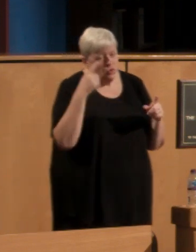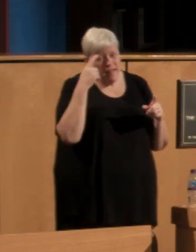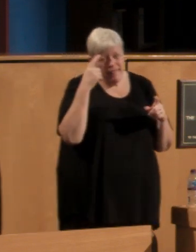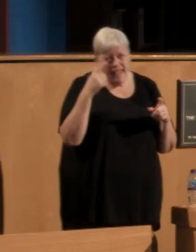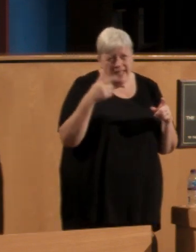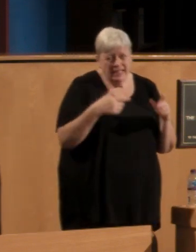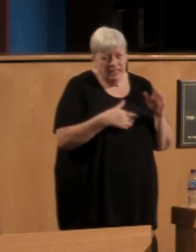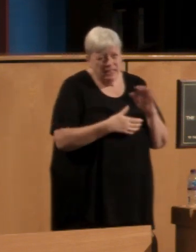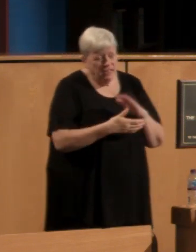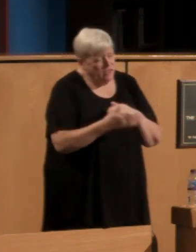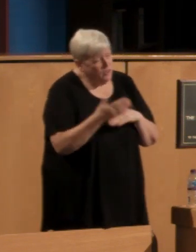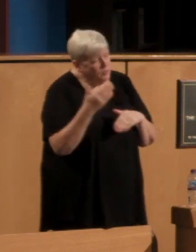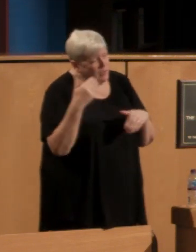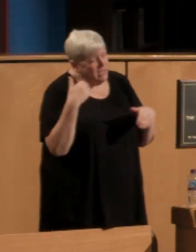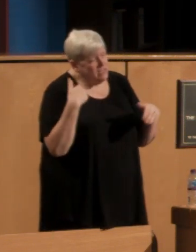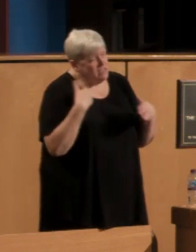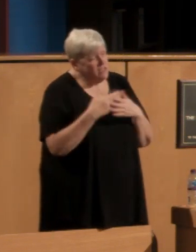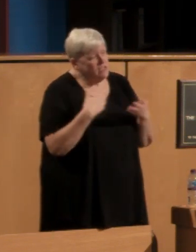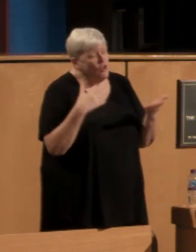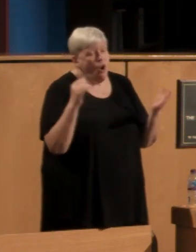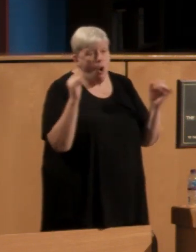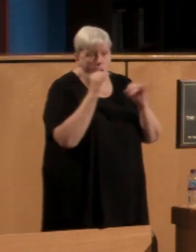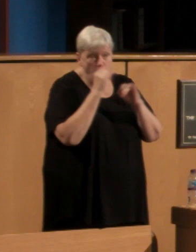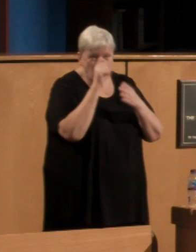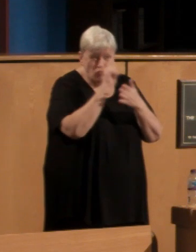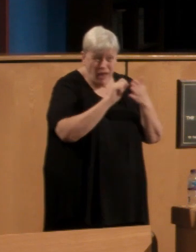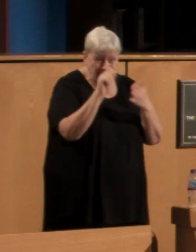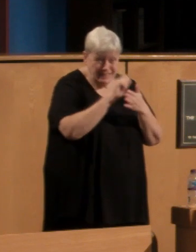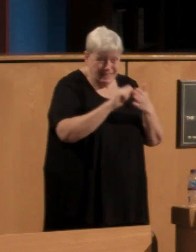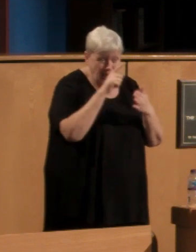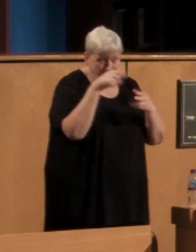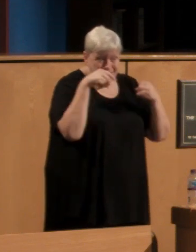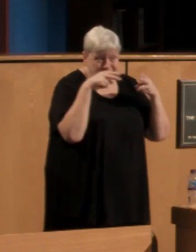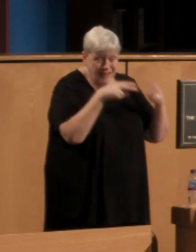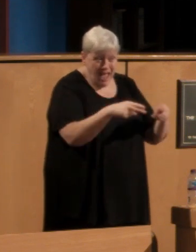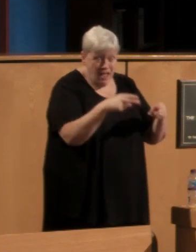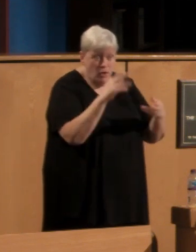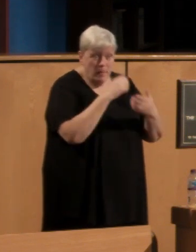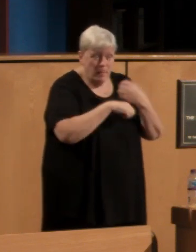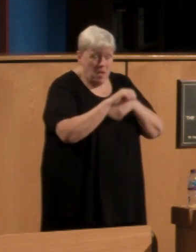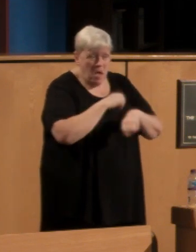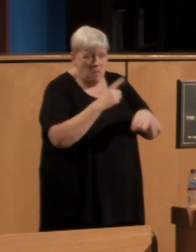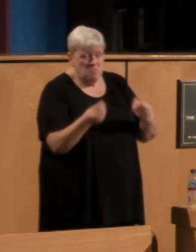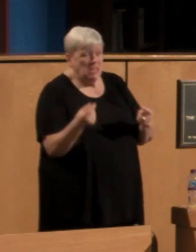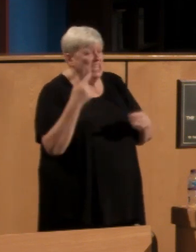to exploring queerness, or due to a lot of the prominence of stereotypes and the punishment